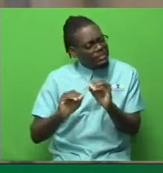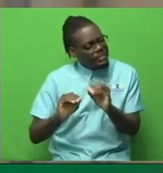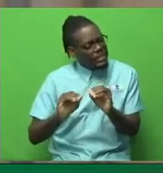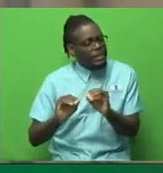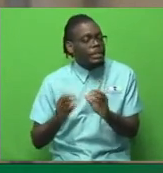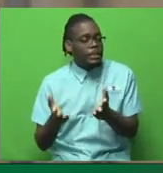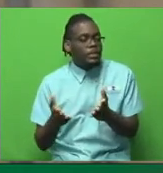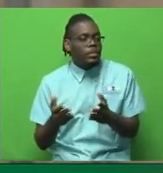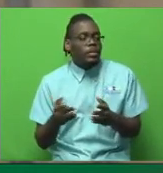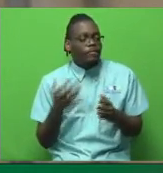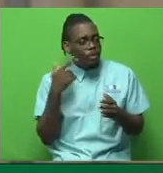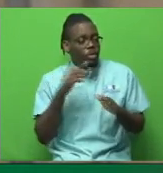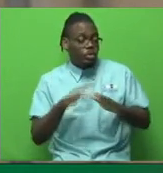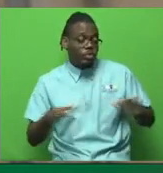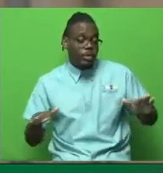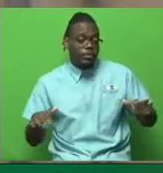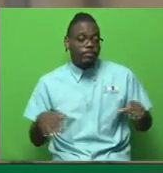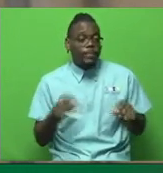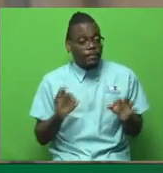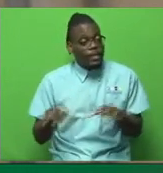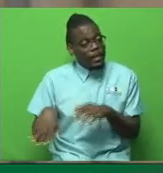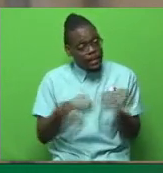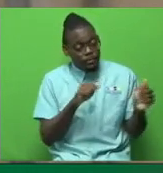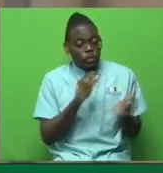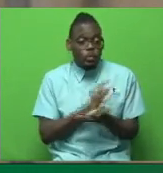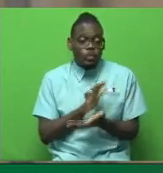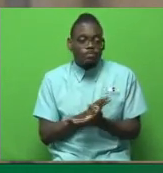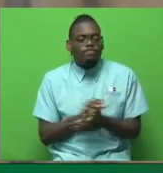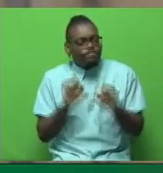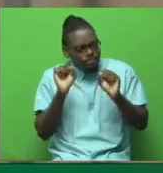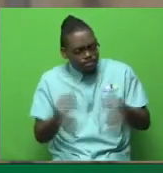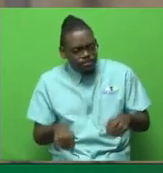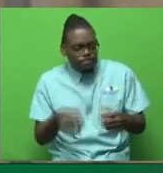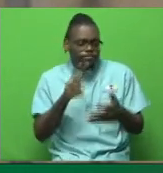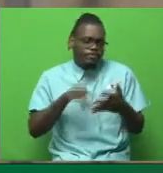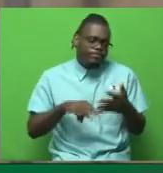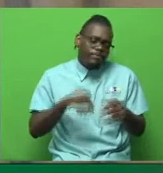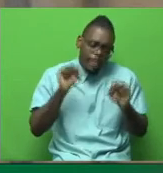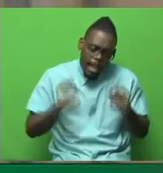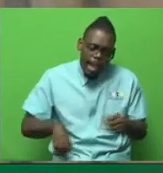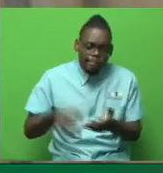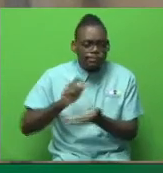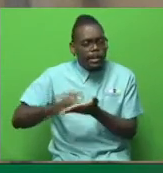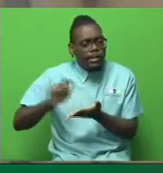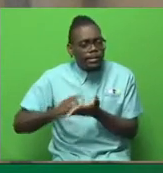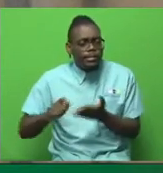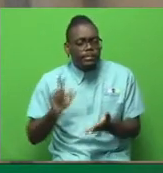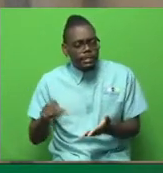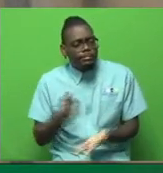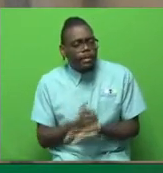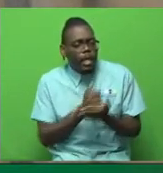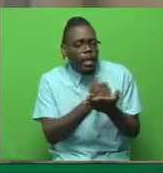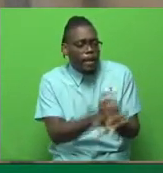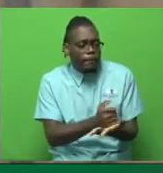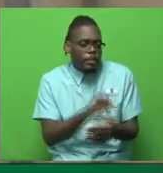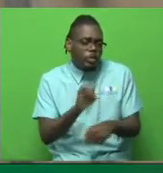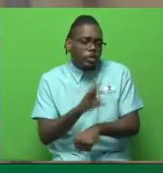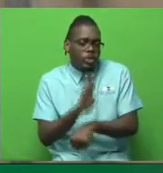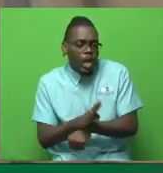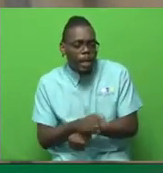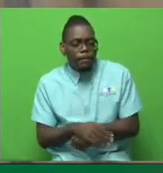with the fundamental literacy and numeracy to be able to contribute to their country and take care of